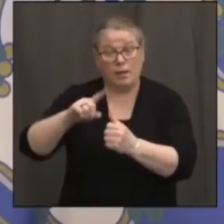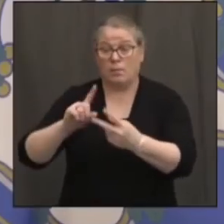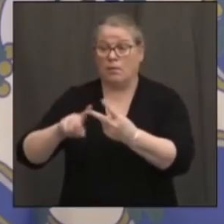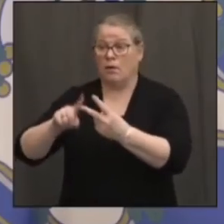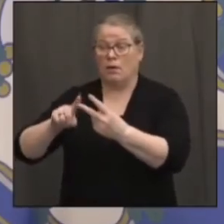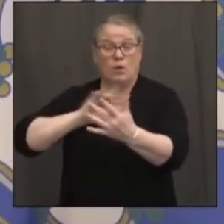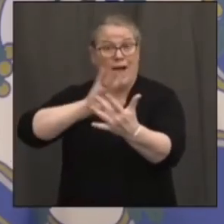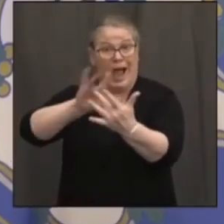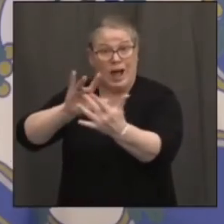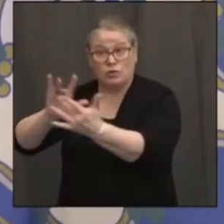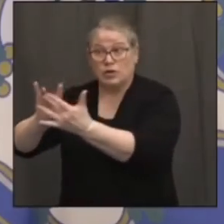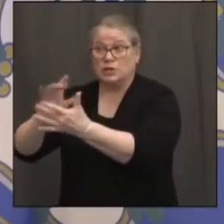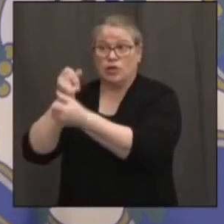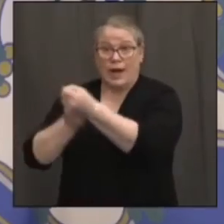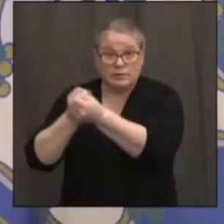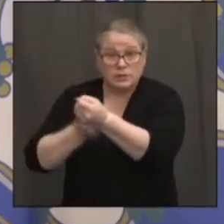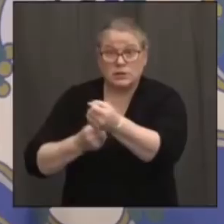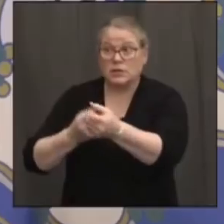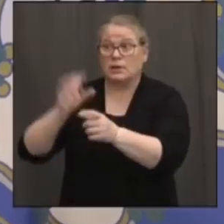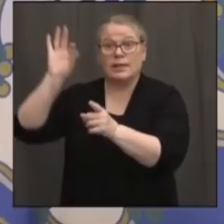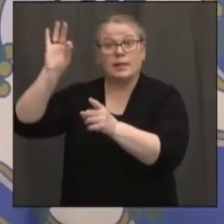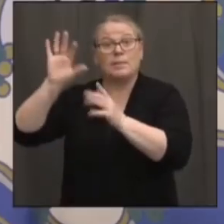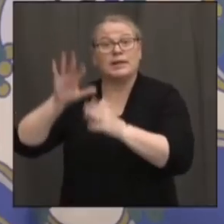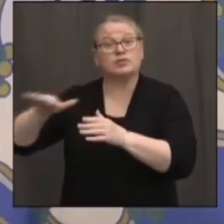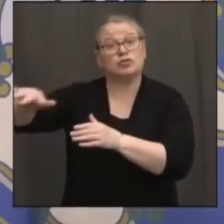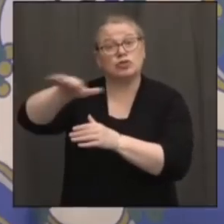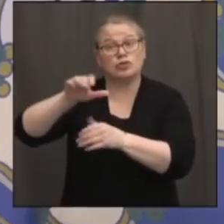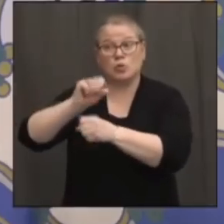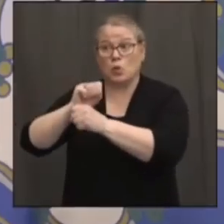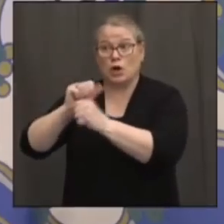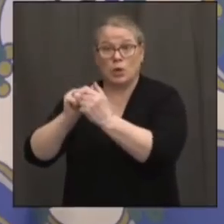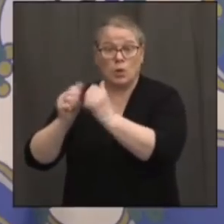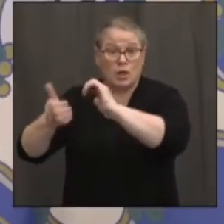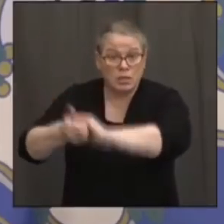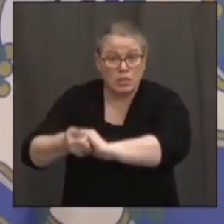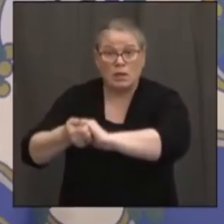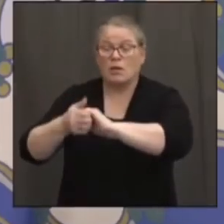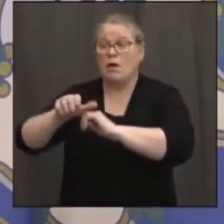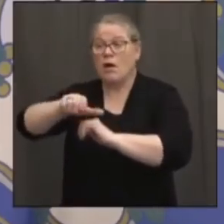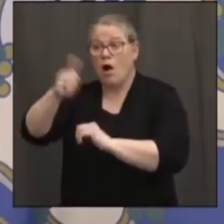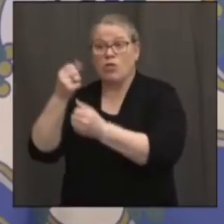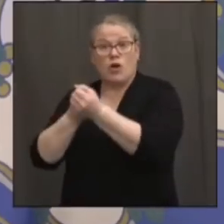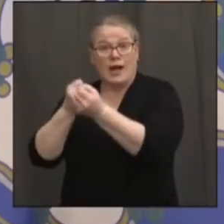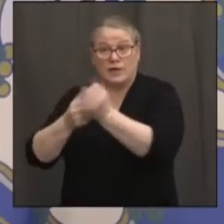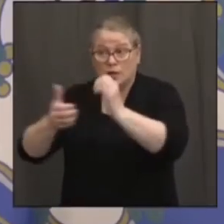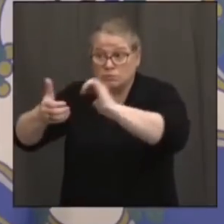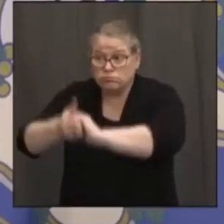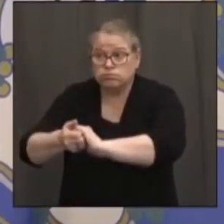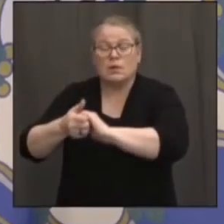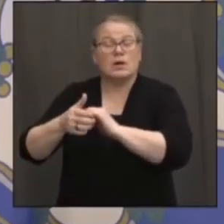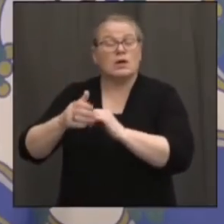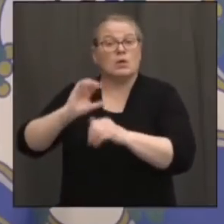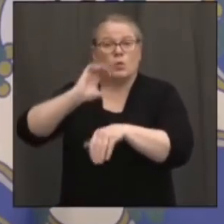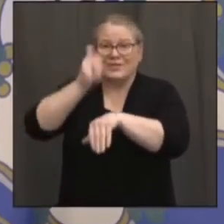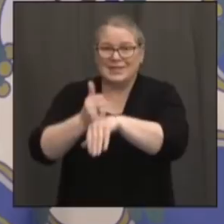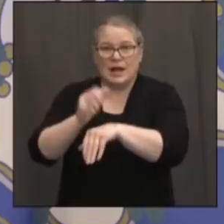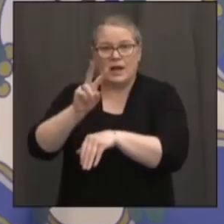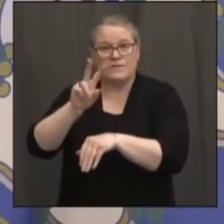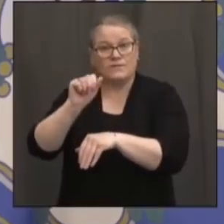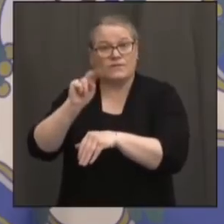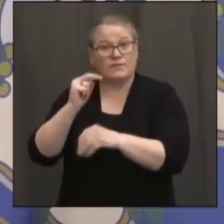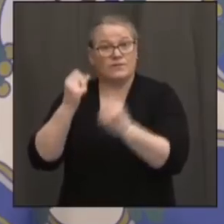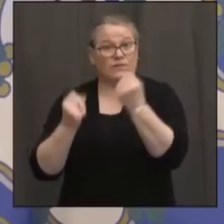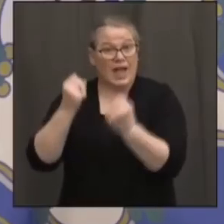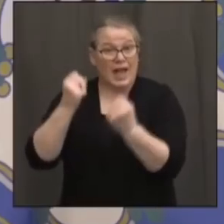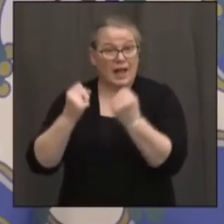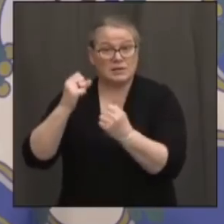outreach, advocacy, working with the ministers, working with other trusted advocates, getting the mobile vans, additional mobile vans, so